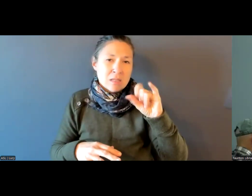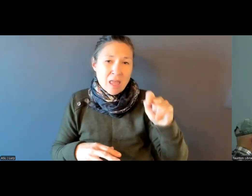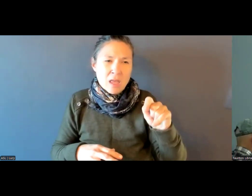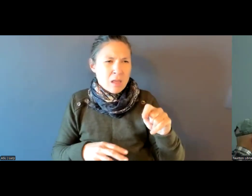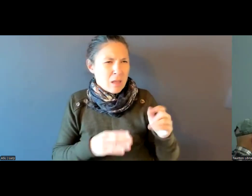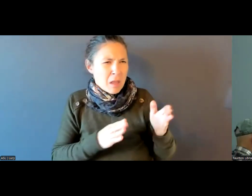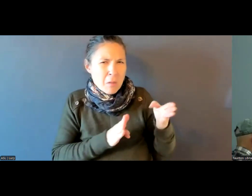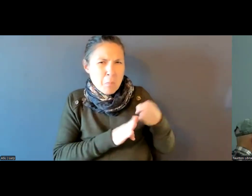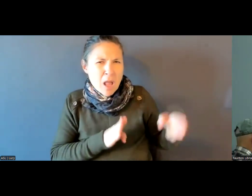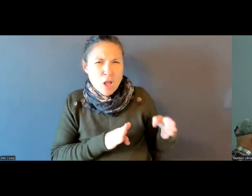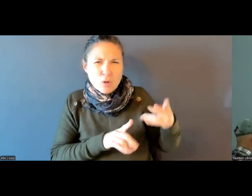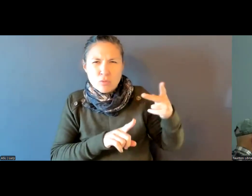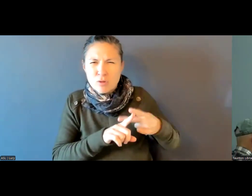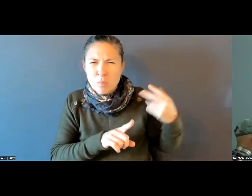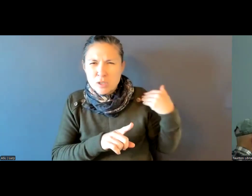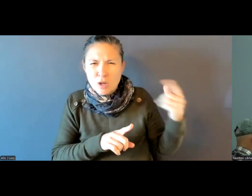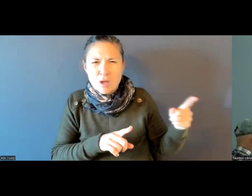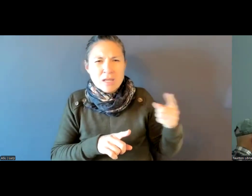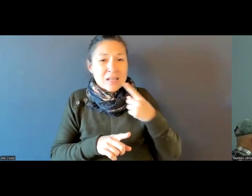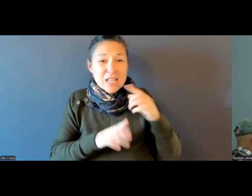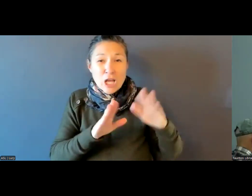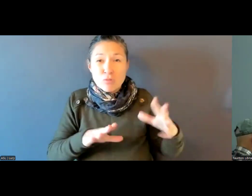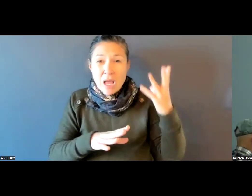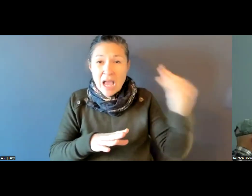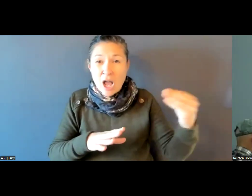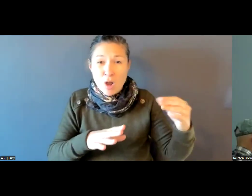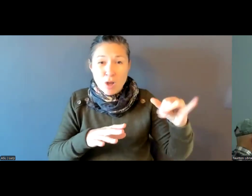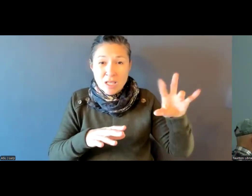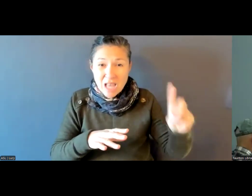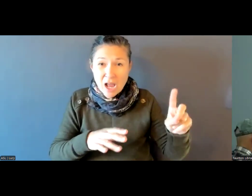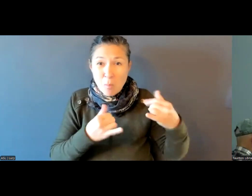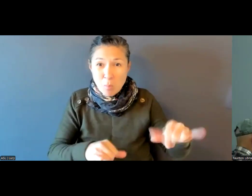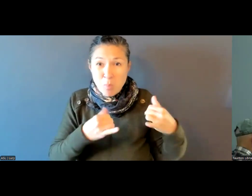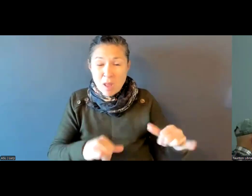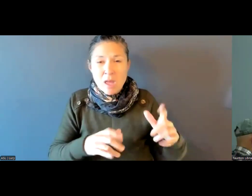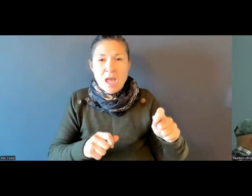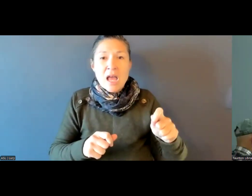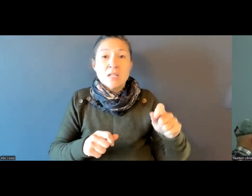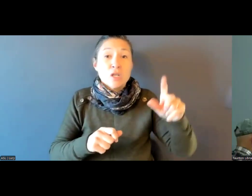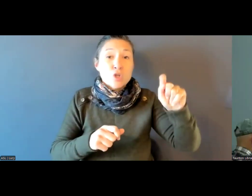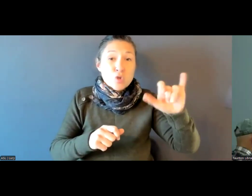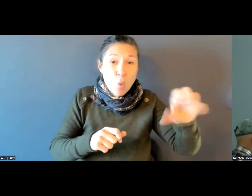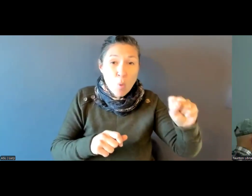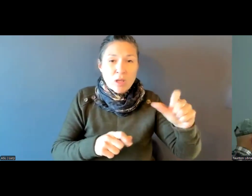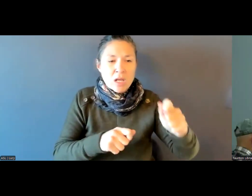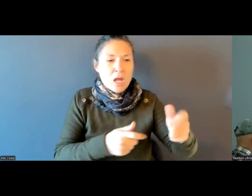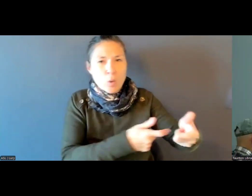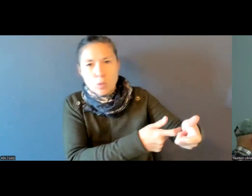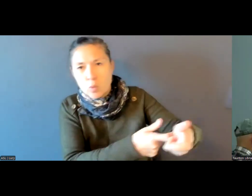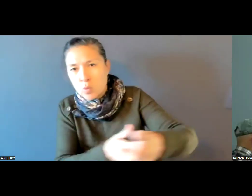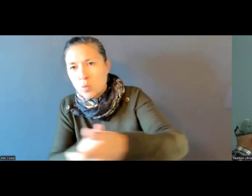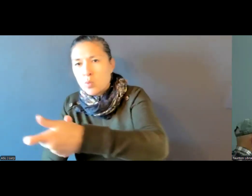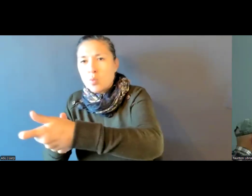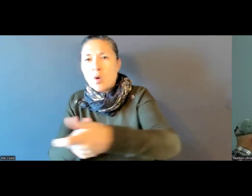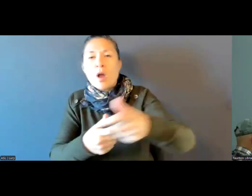ago, his children go to play out in the yard. He has to hose down all their toys in the yard before they even touch